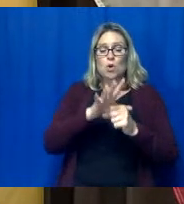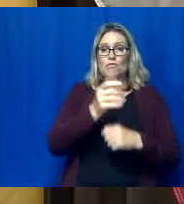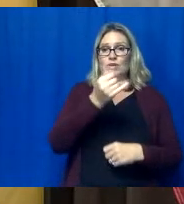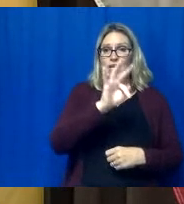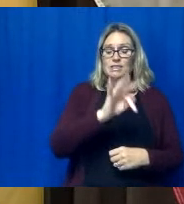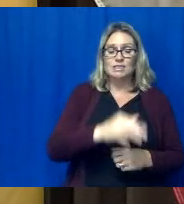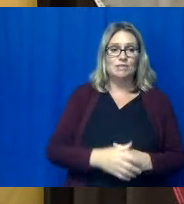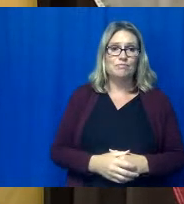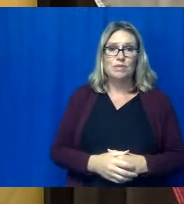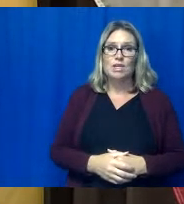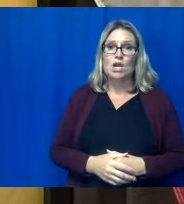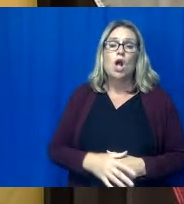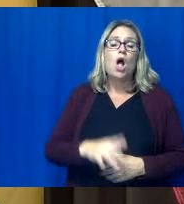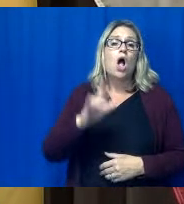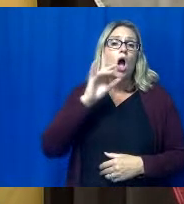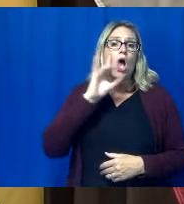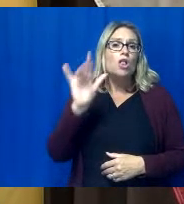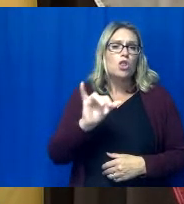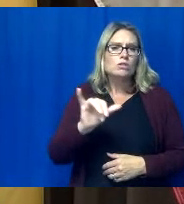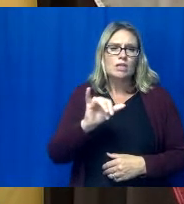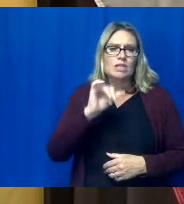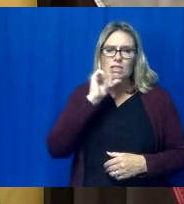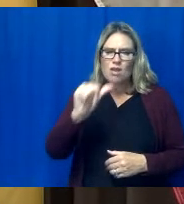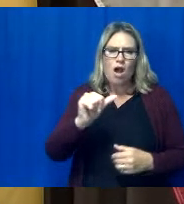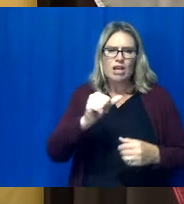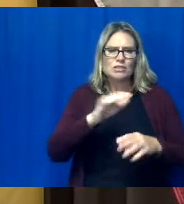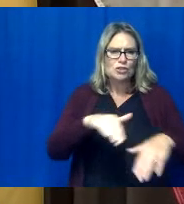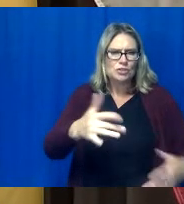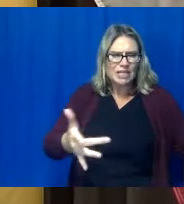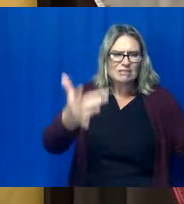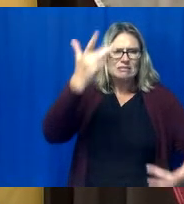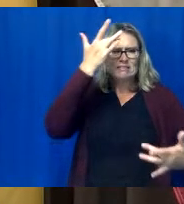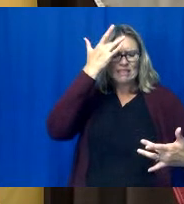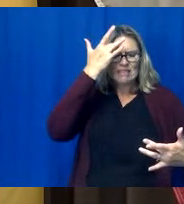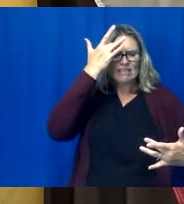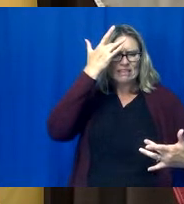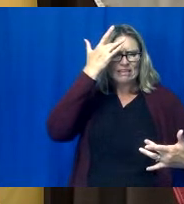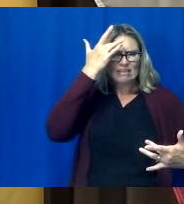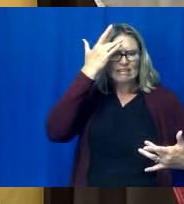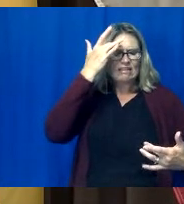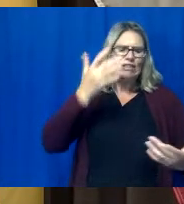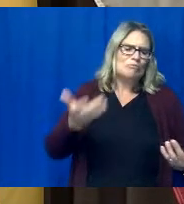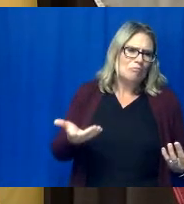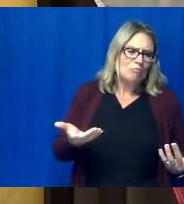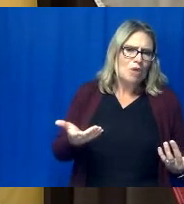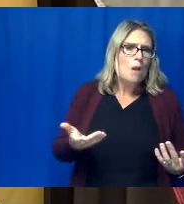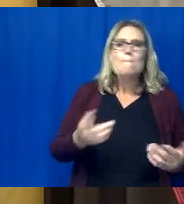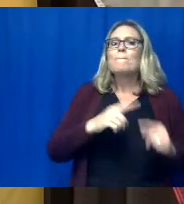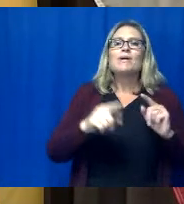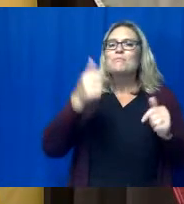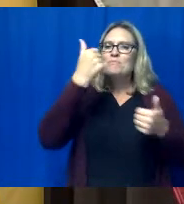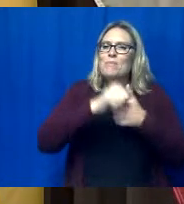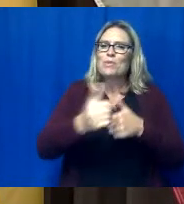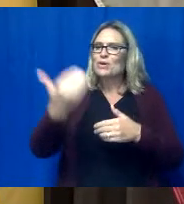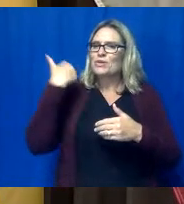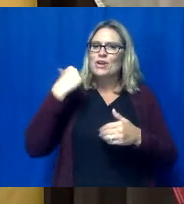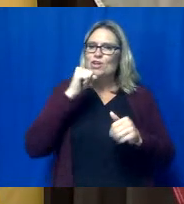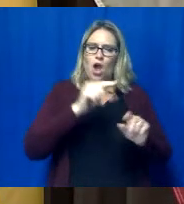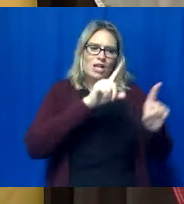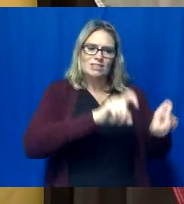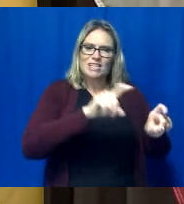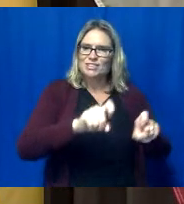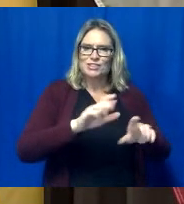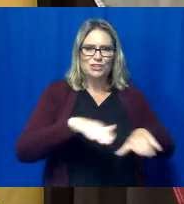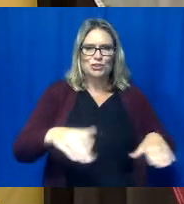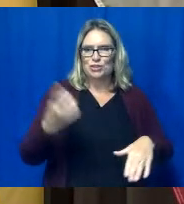It looks like it didn't infect children quite as well, but at the same time, they weren't testing a lot of children over a year ago,